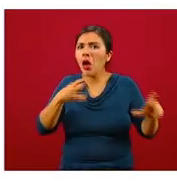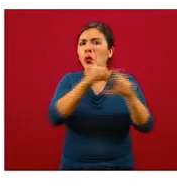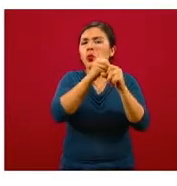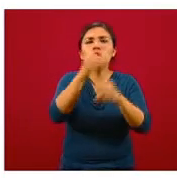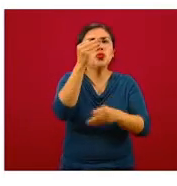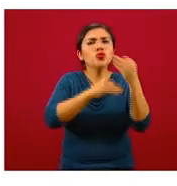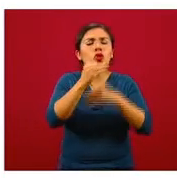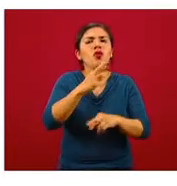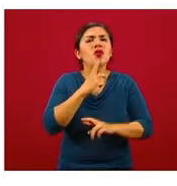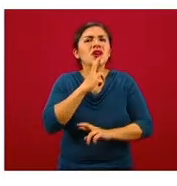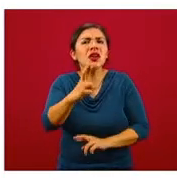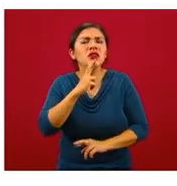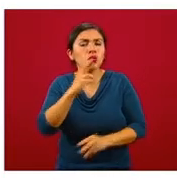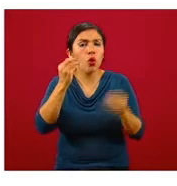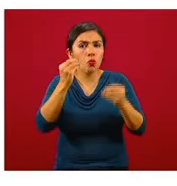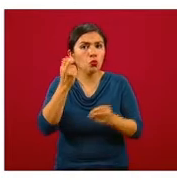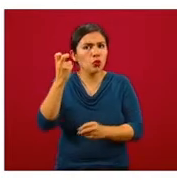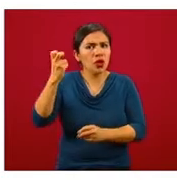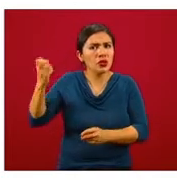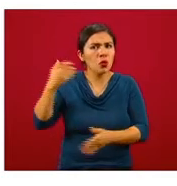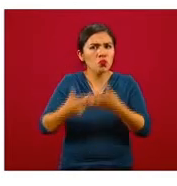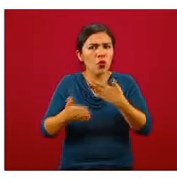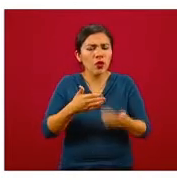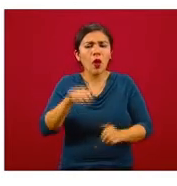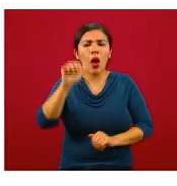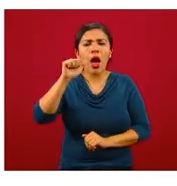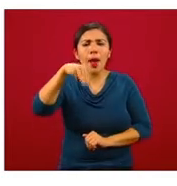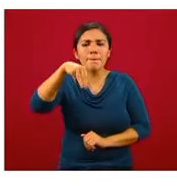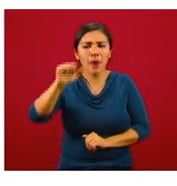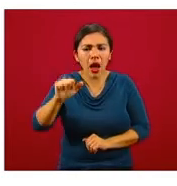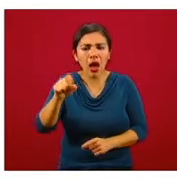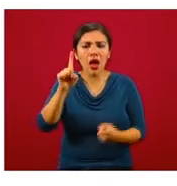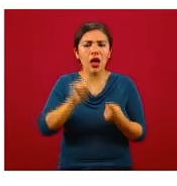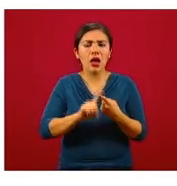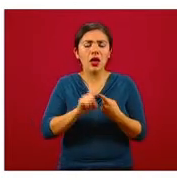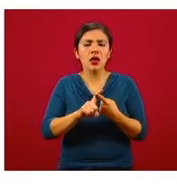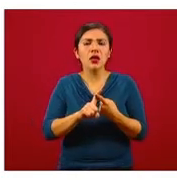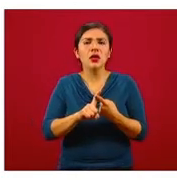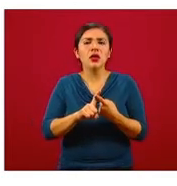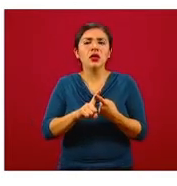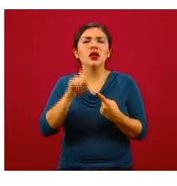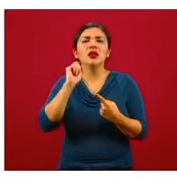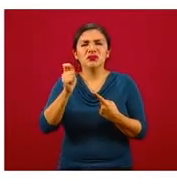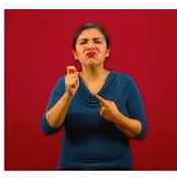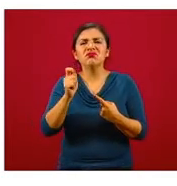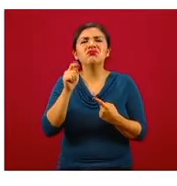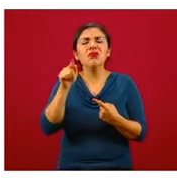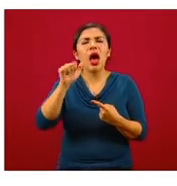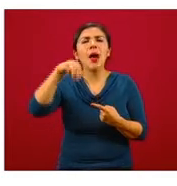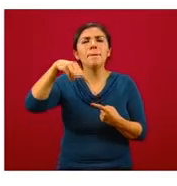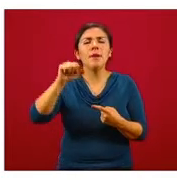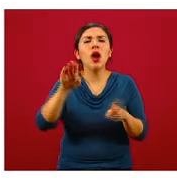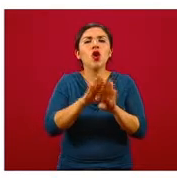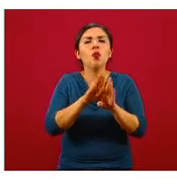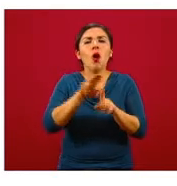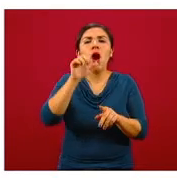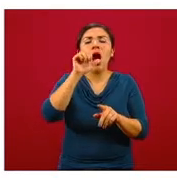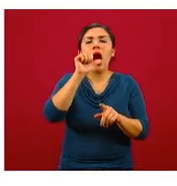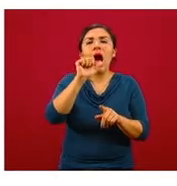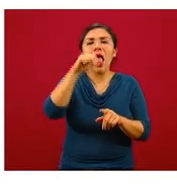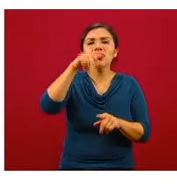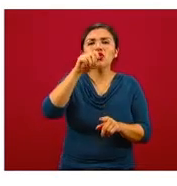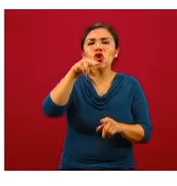It's not a completely exhaustive list, but on the site, you're going to see that a lot of the results have been